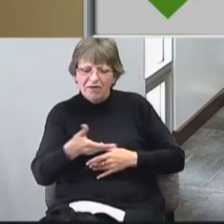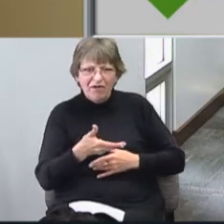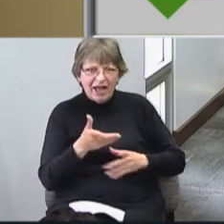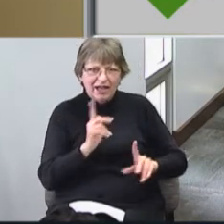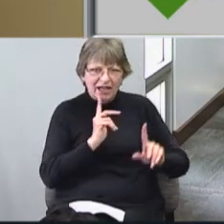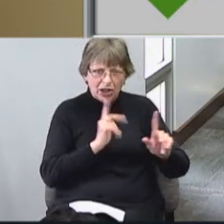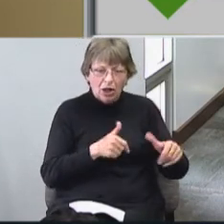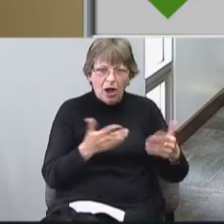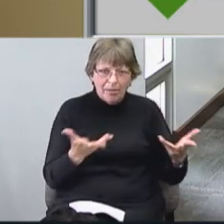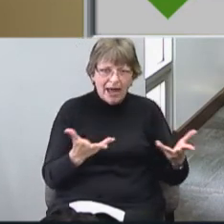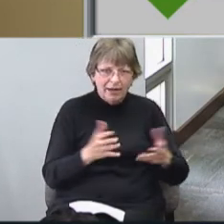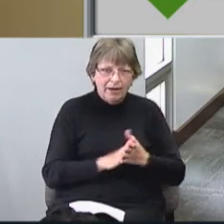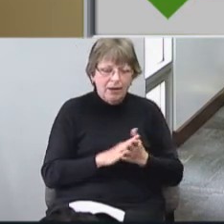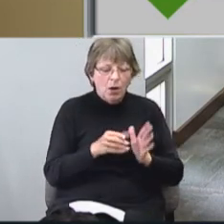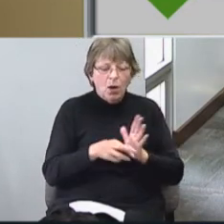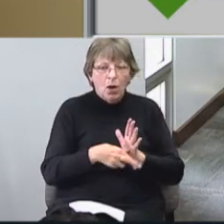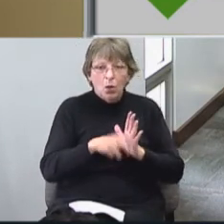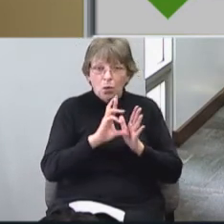reviewed.